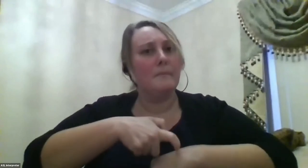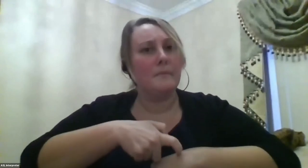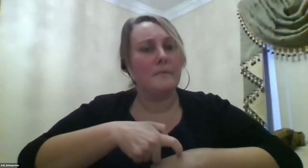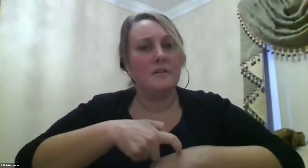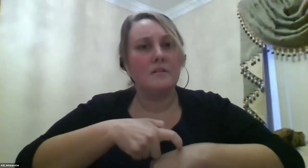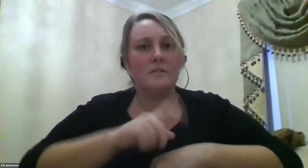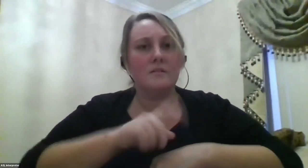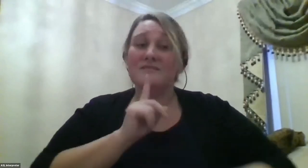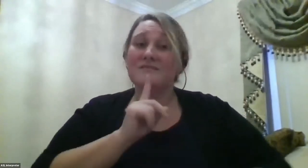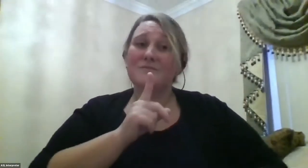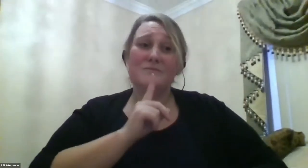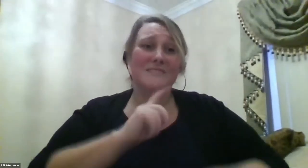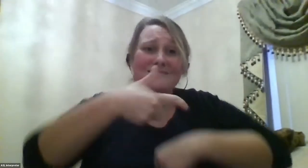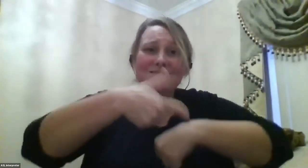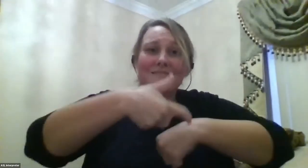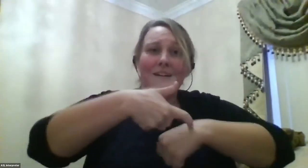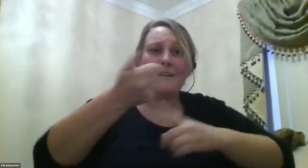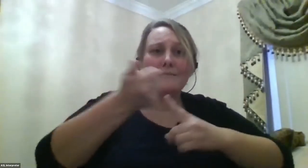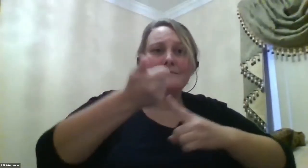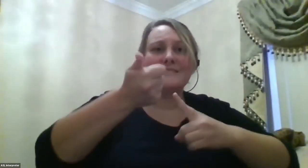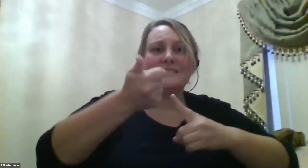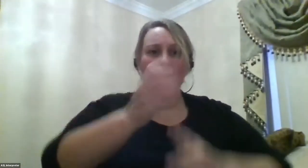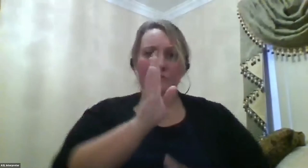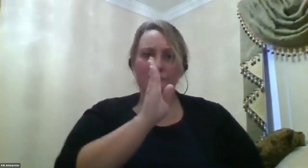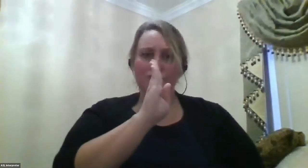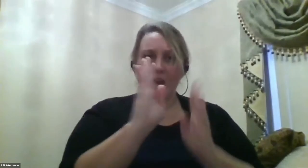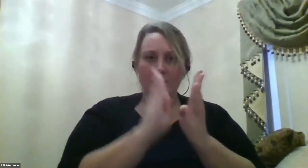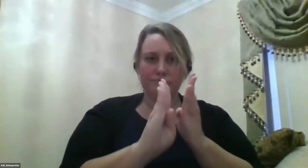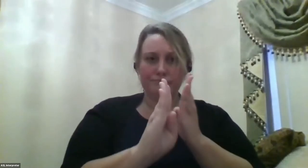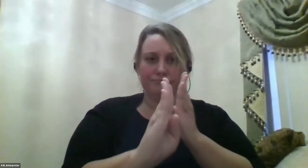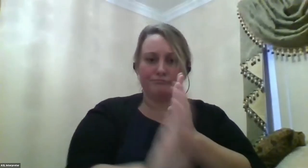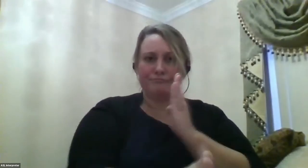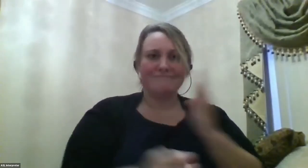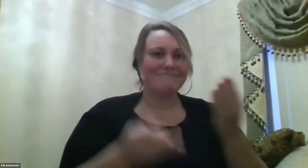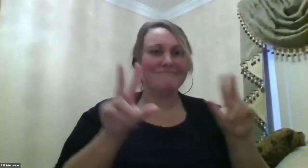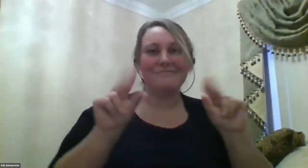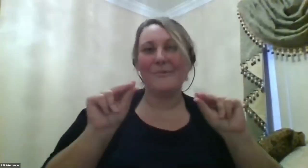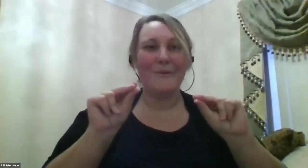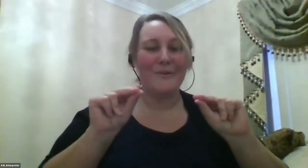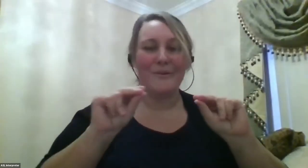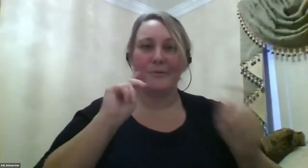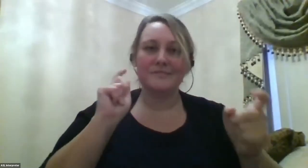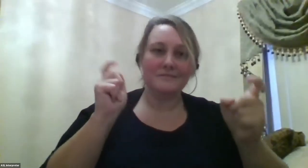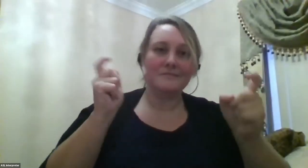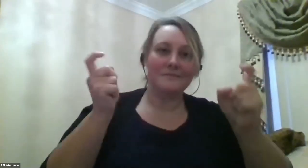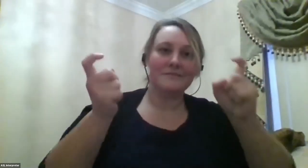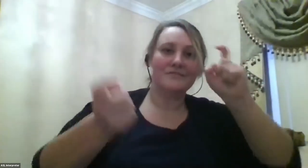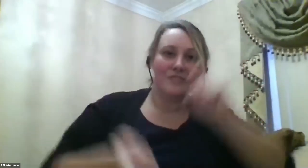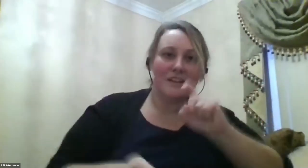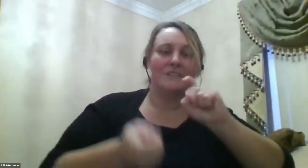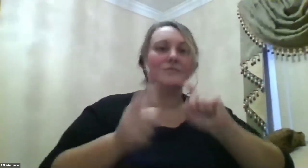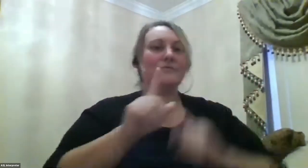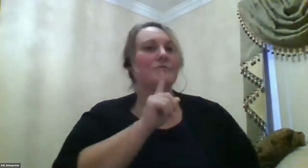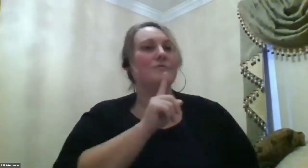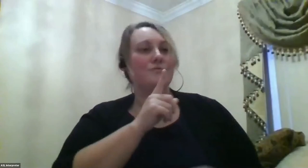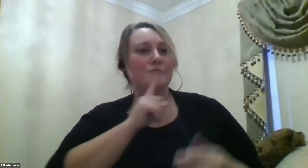more like a spiral or, um, as I was talking about with another from like an onion. I mean, there's, there's many